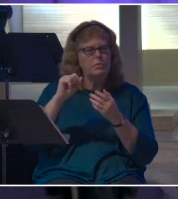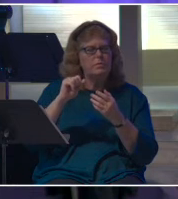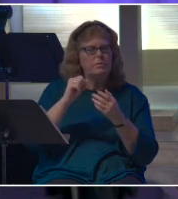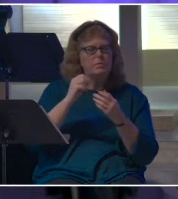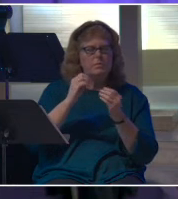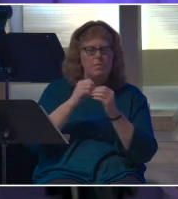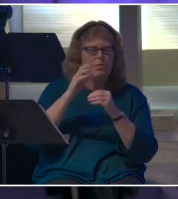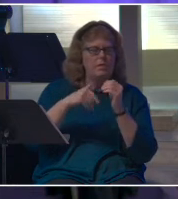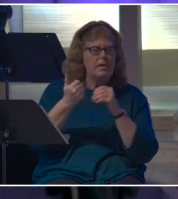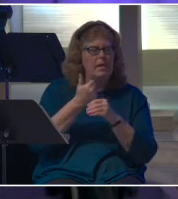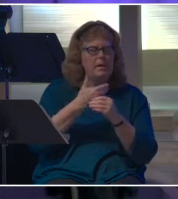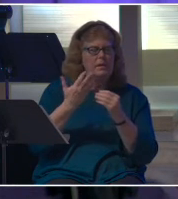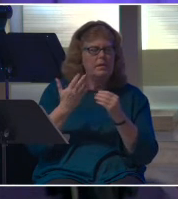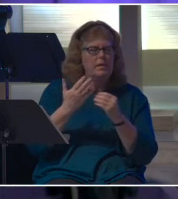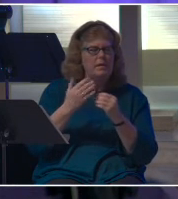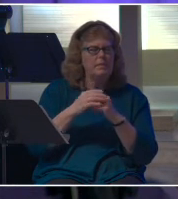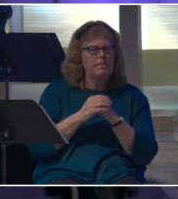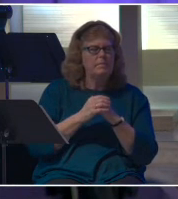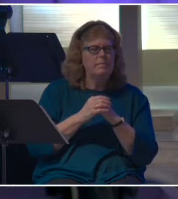else, willingly.